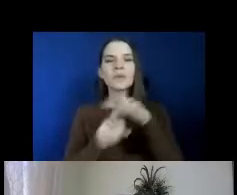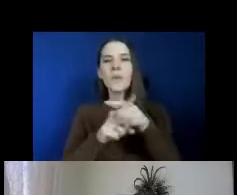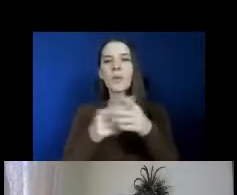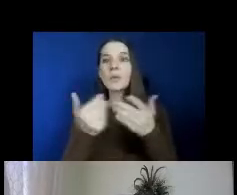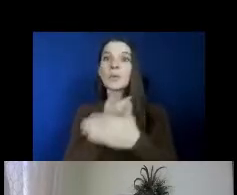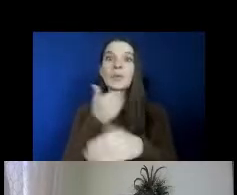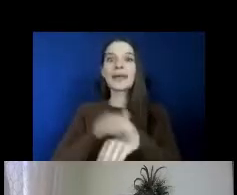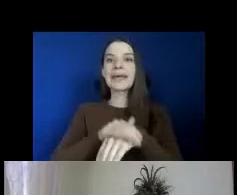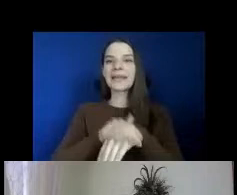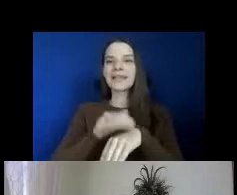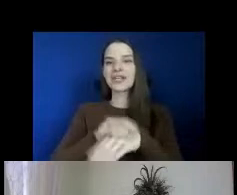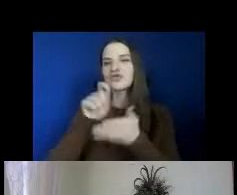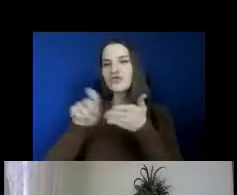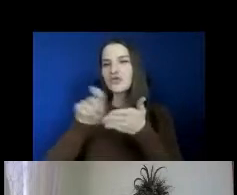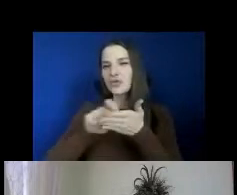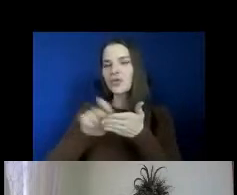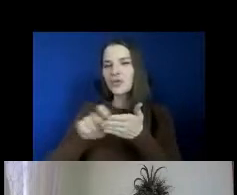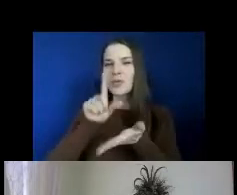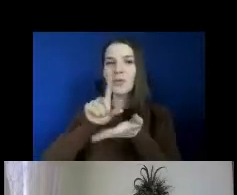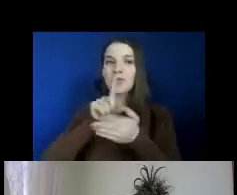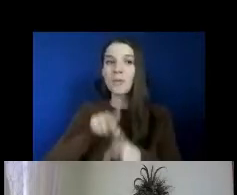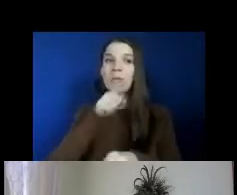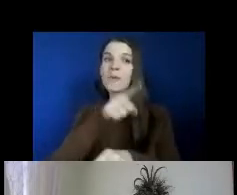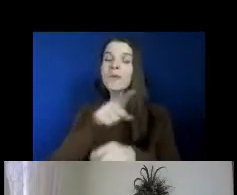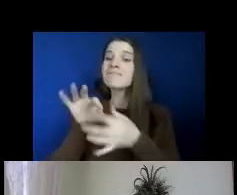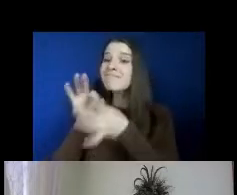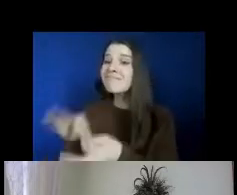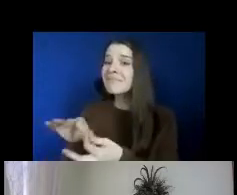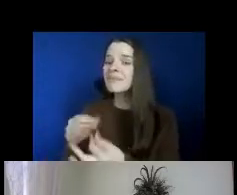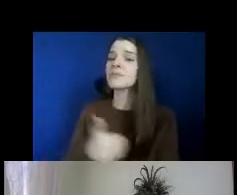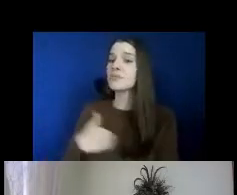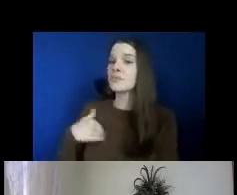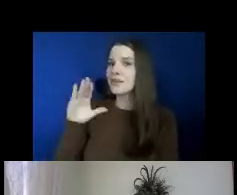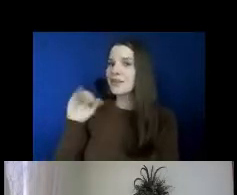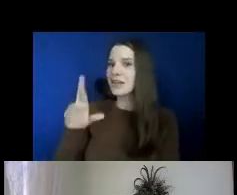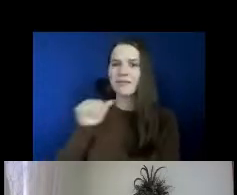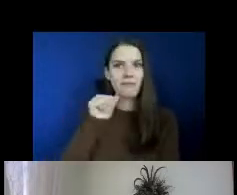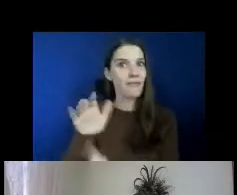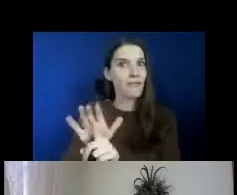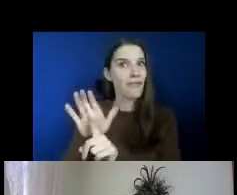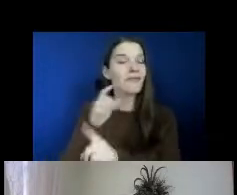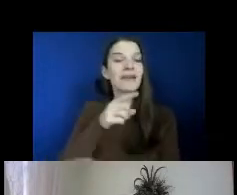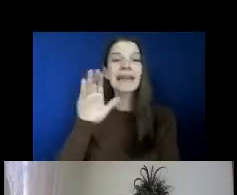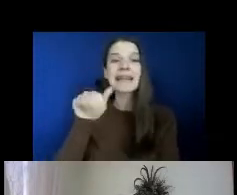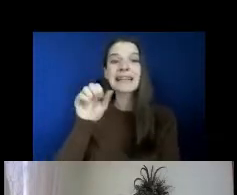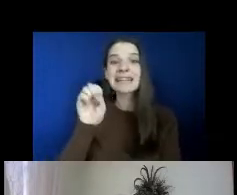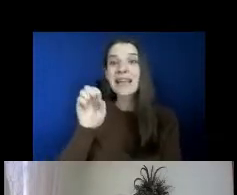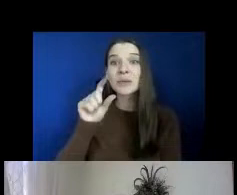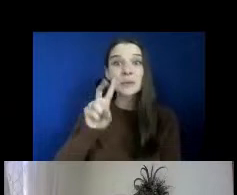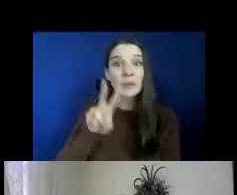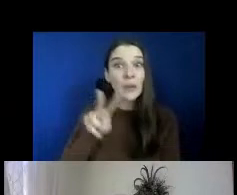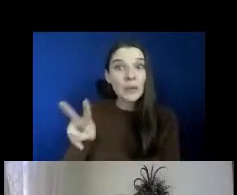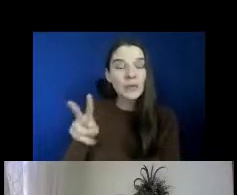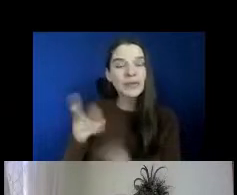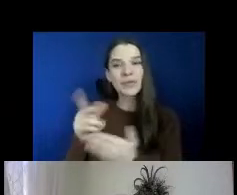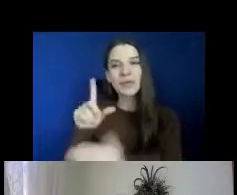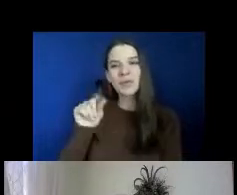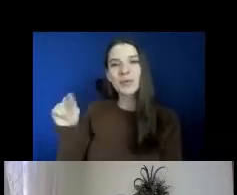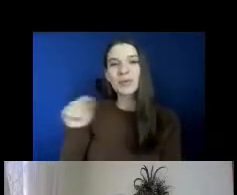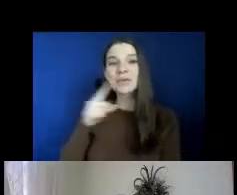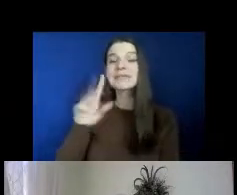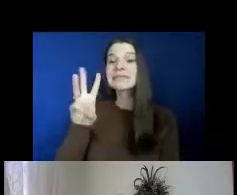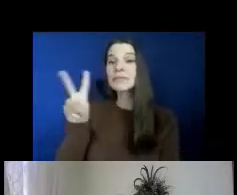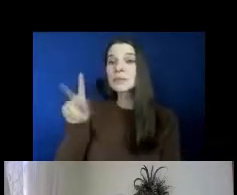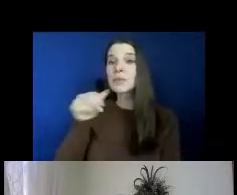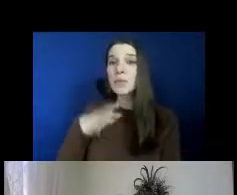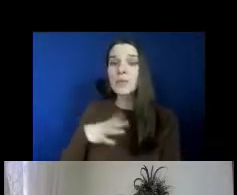often, is a case about breast cancer. And believe it or not, case 22 of 2020 was a 62-year-old woman with